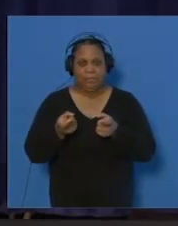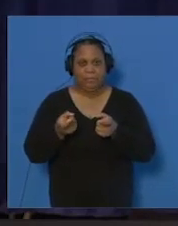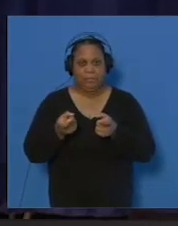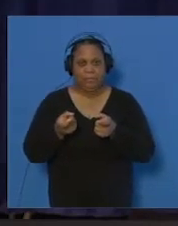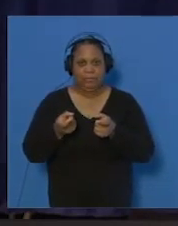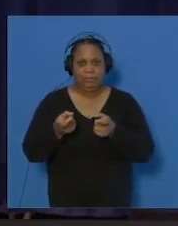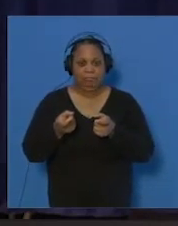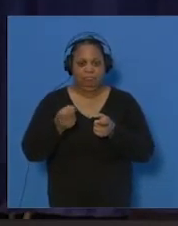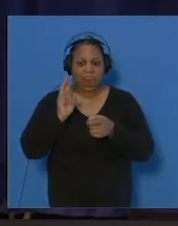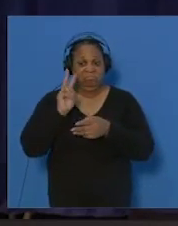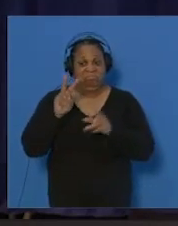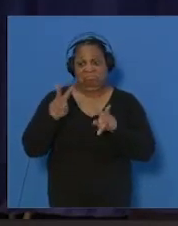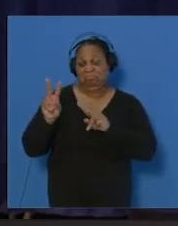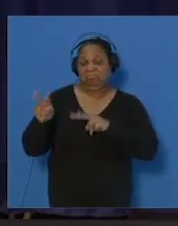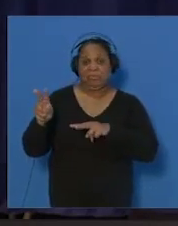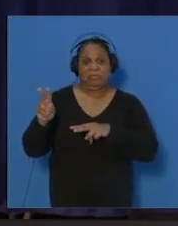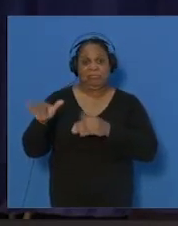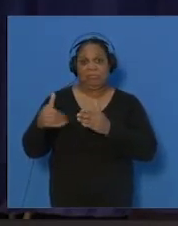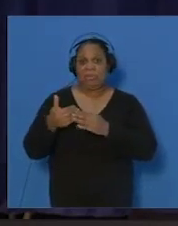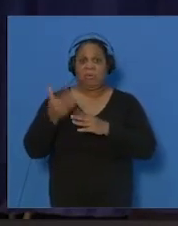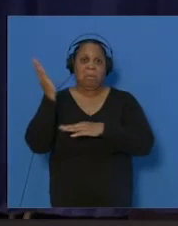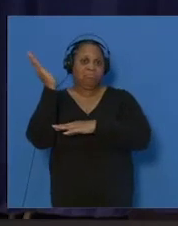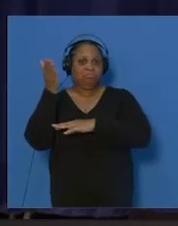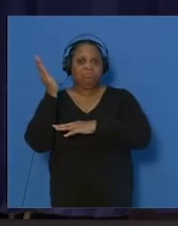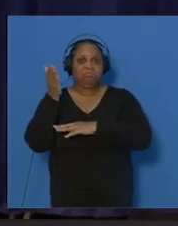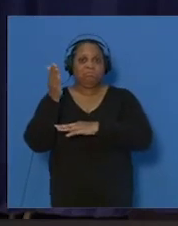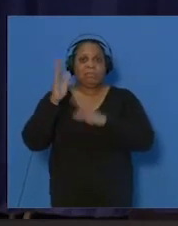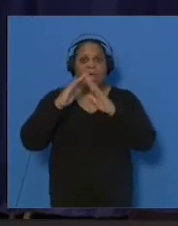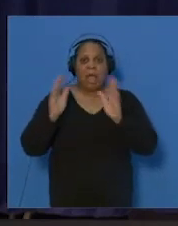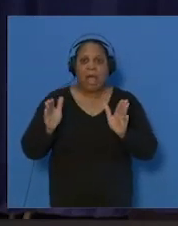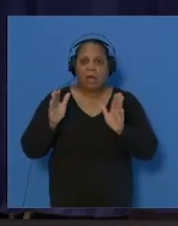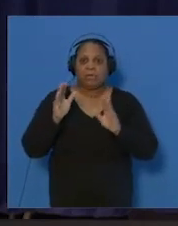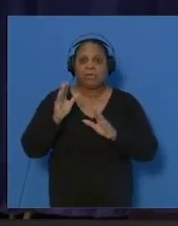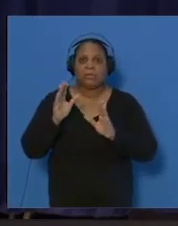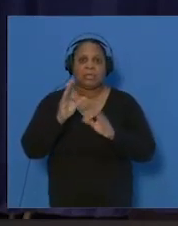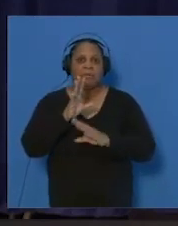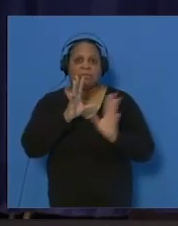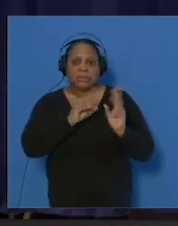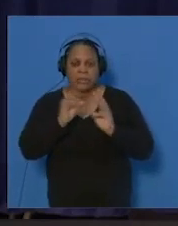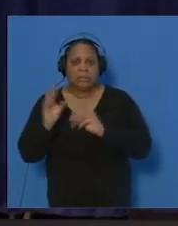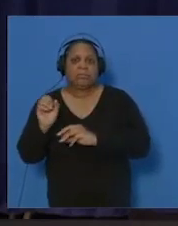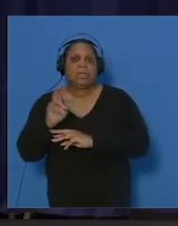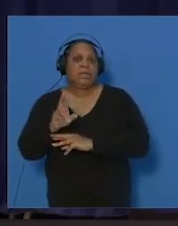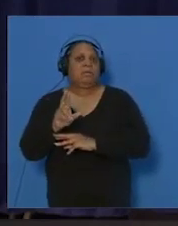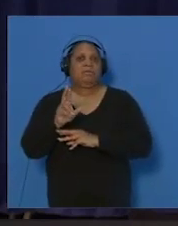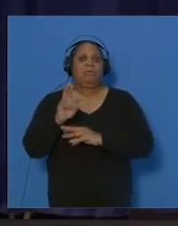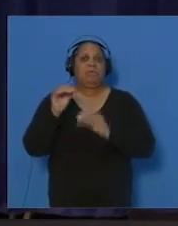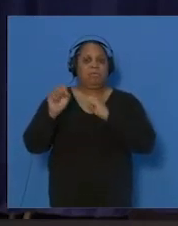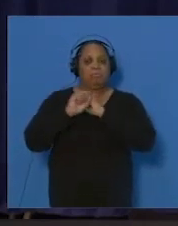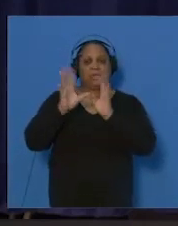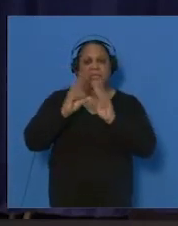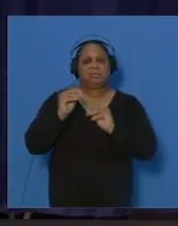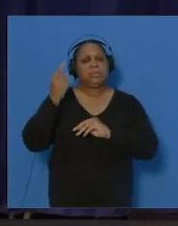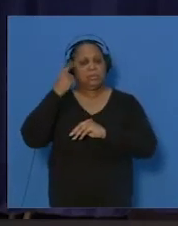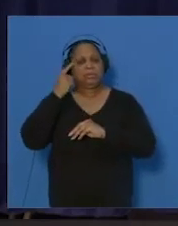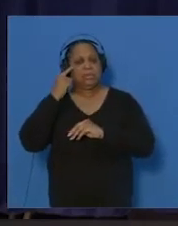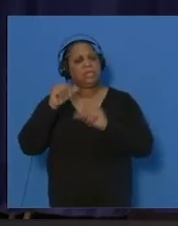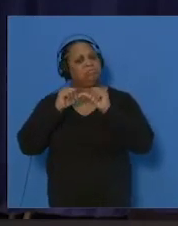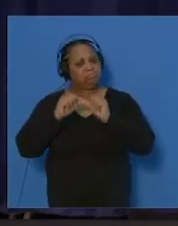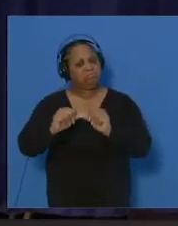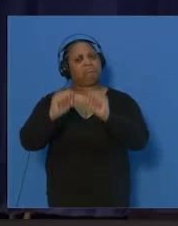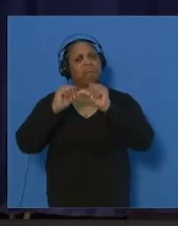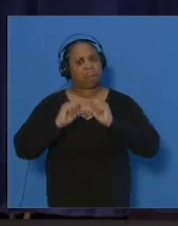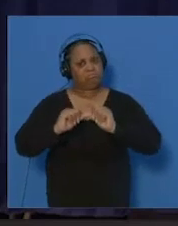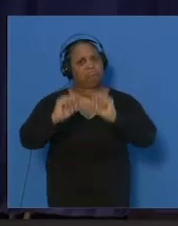at all of my statements, either in the House of Assembly or in press conferences, I think the theme of sound financial management has been consistent throughout all